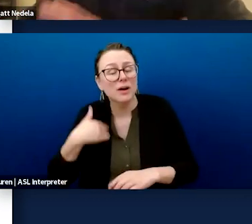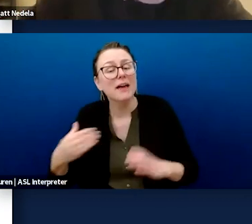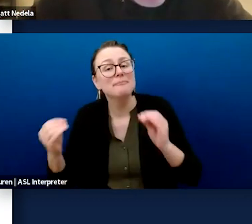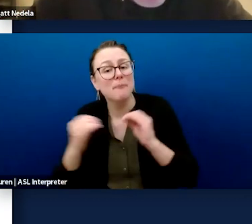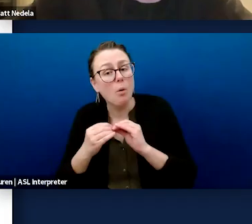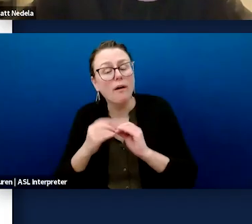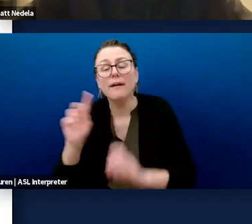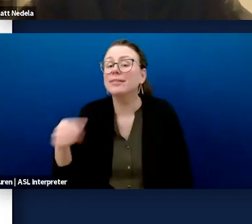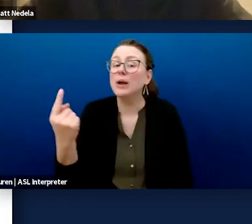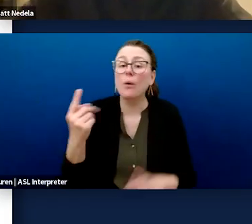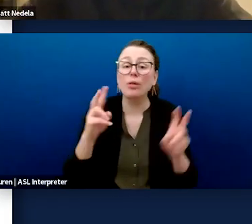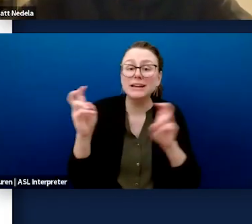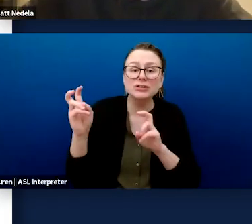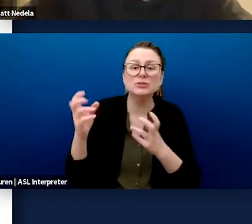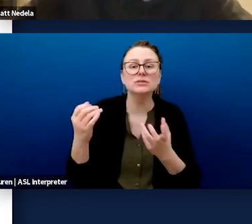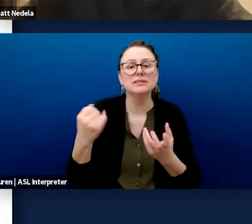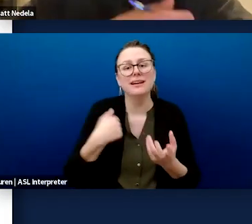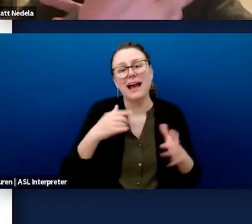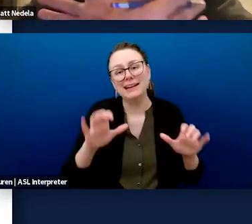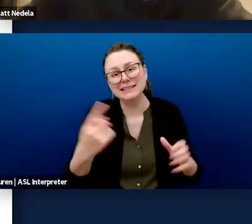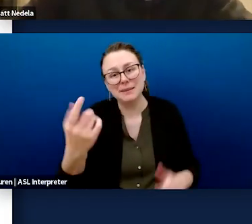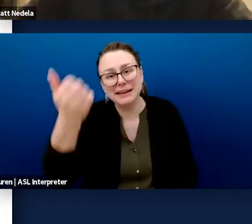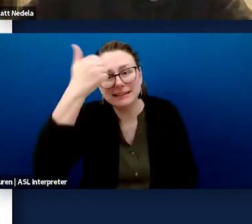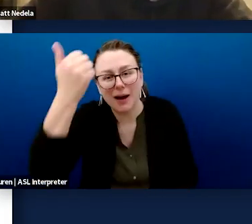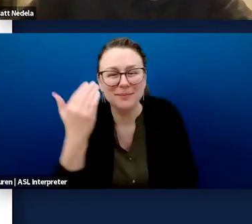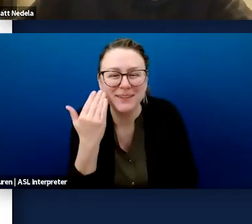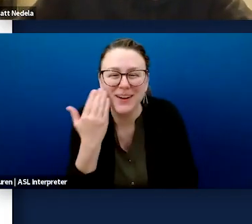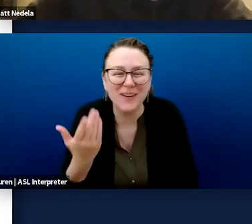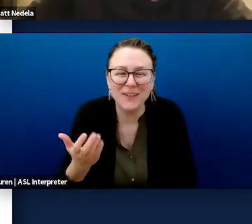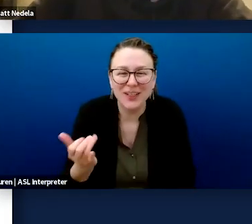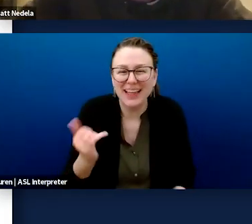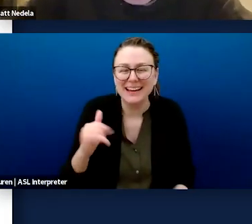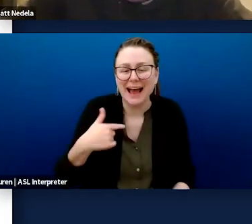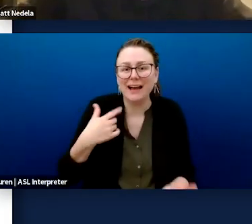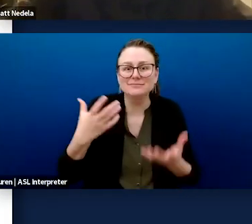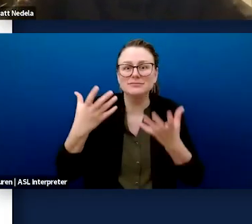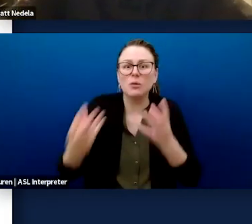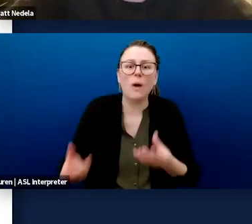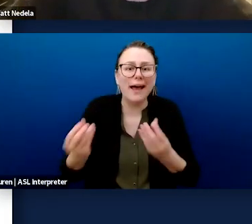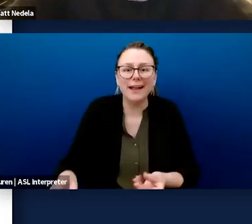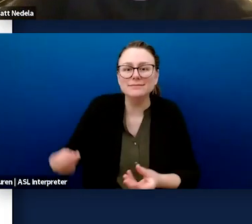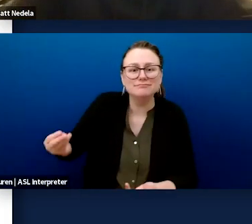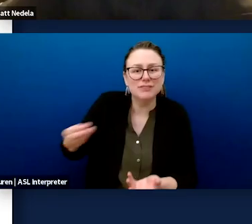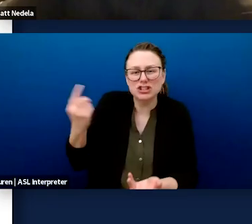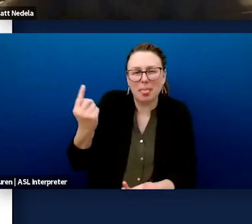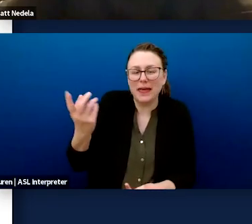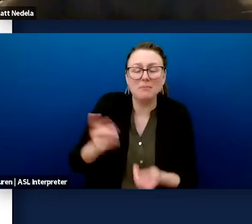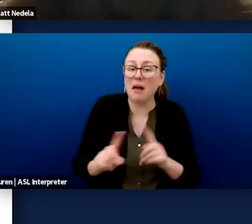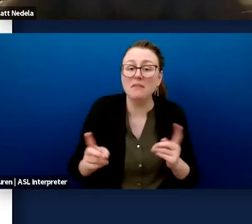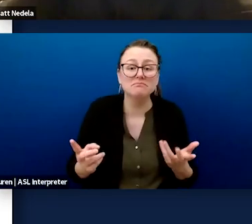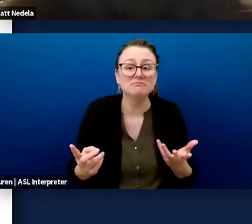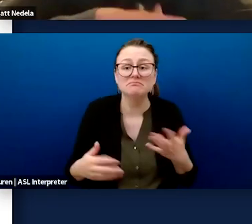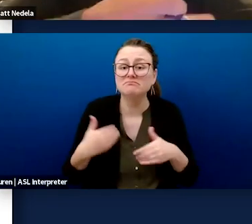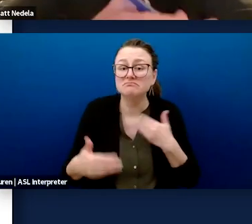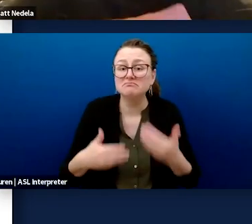only issues that I had is when I did something real dumb, like got it wet or something like that. But I think